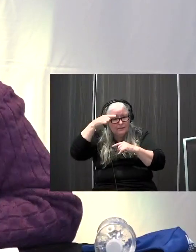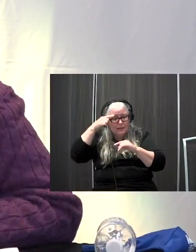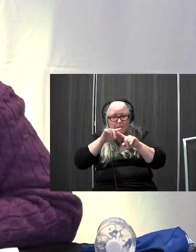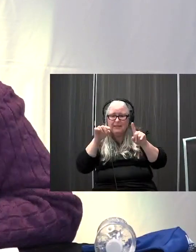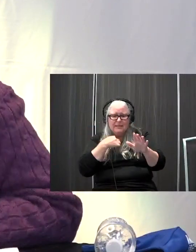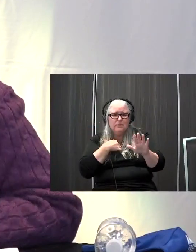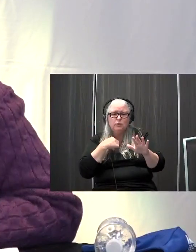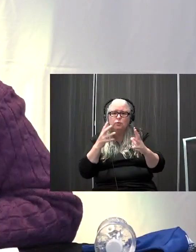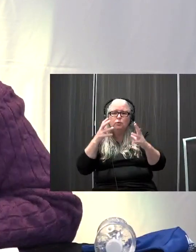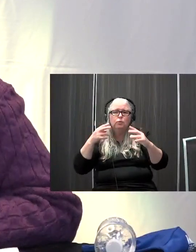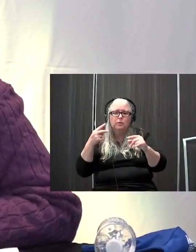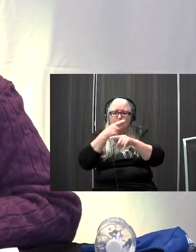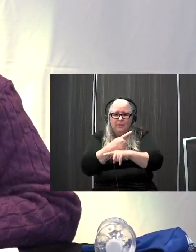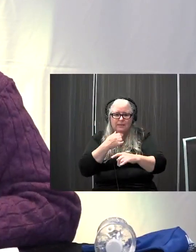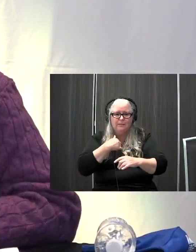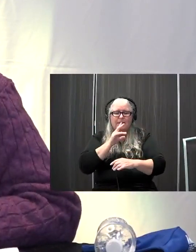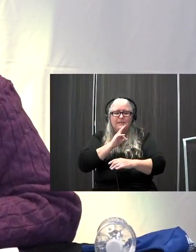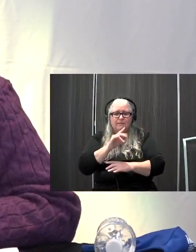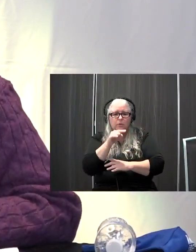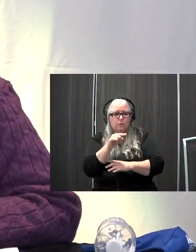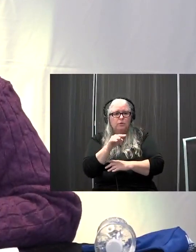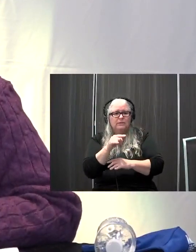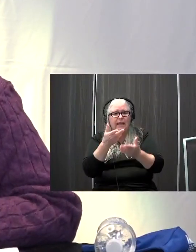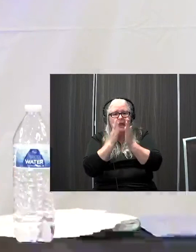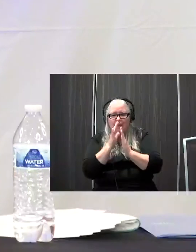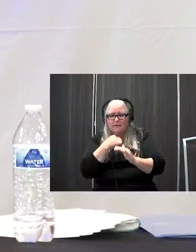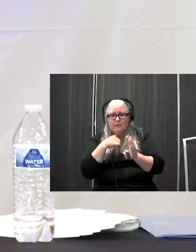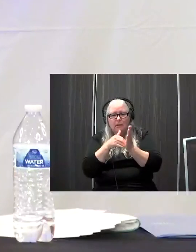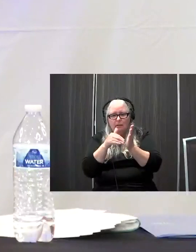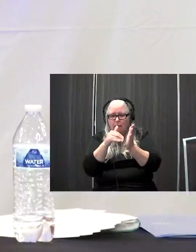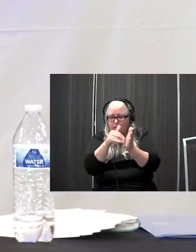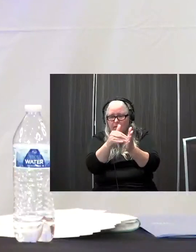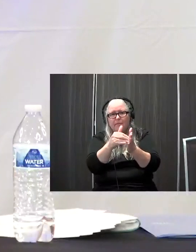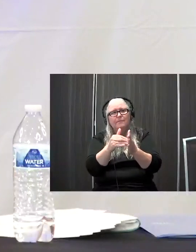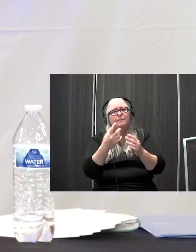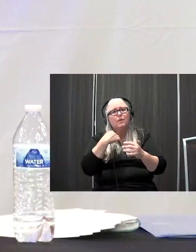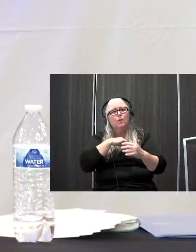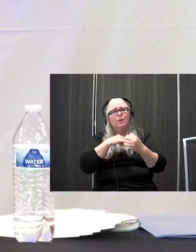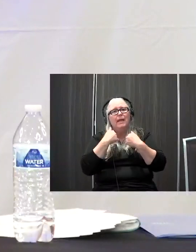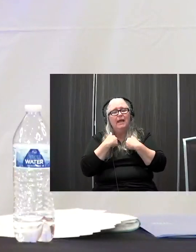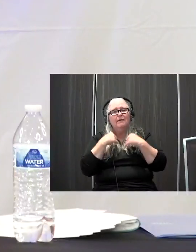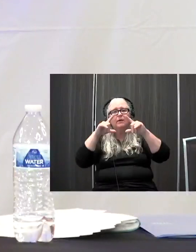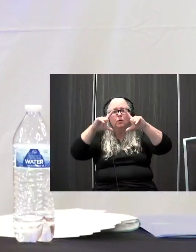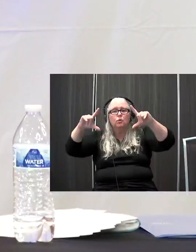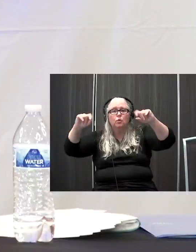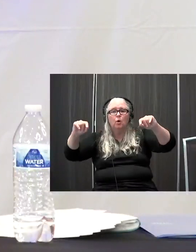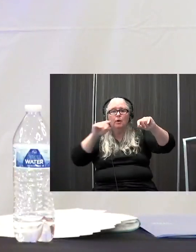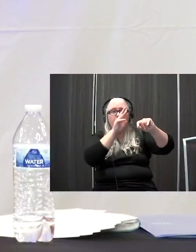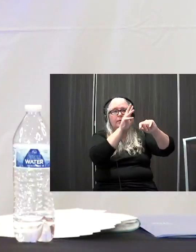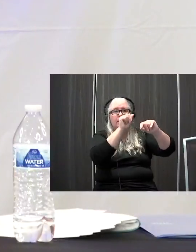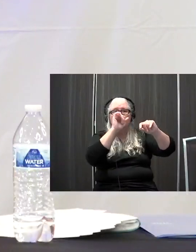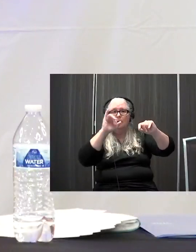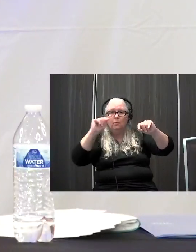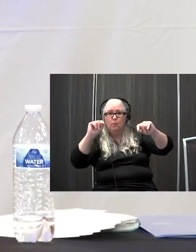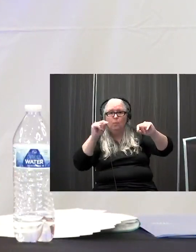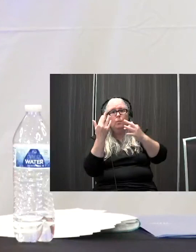ask the question in rapid fire mode. We have a wait card. I can say yeah. wait, but we actually, I think we